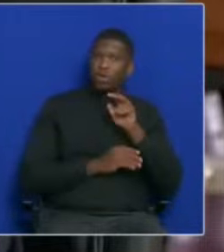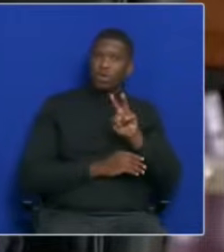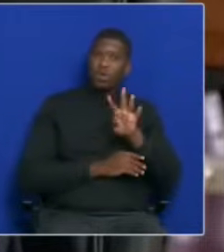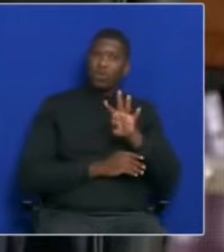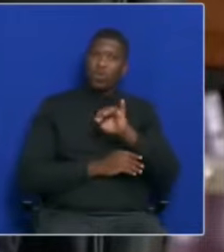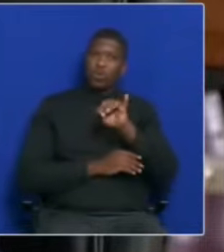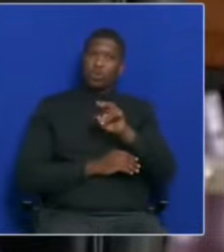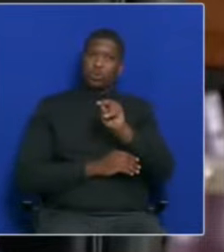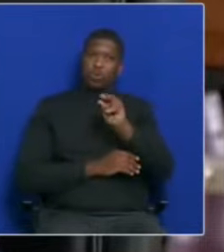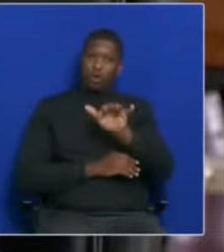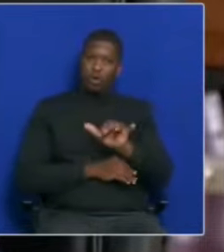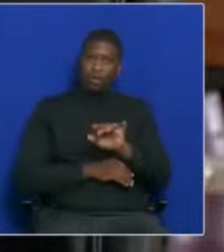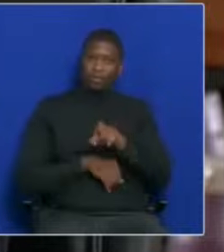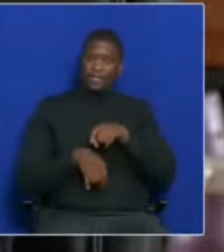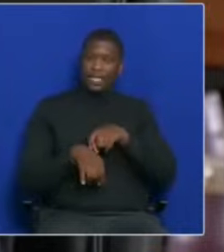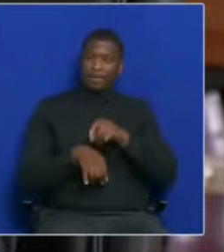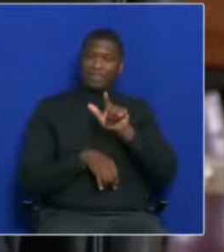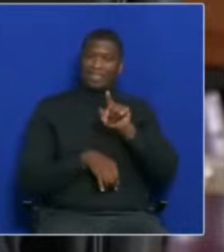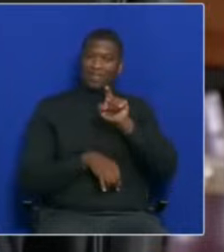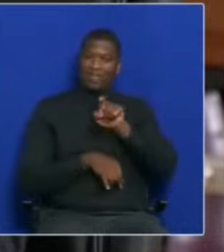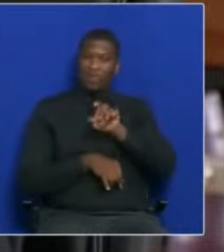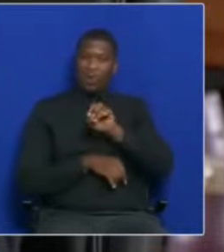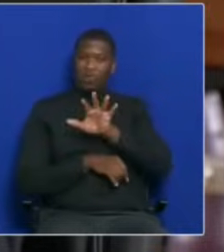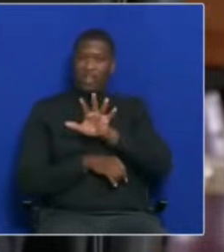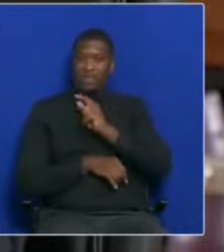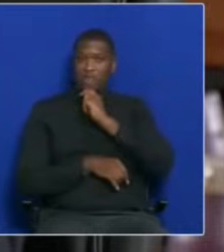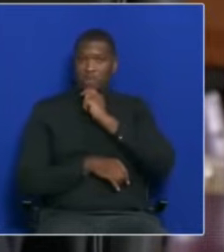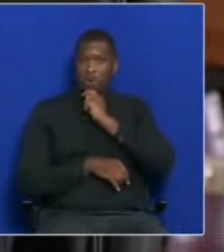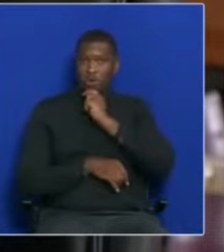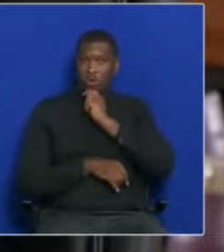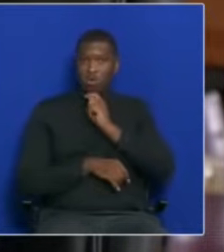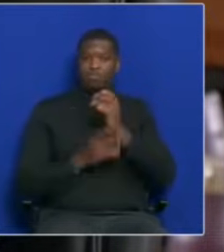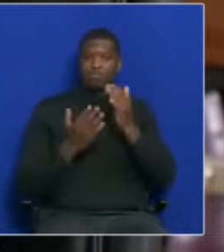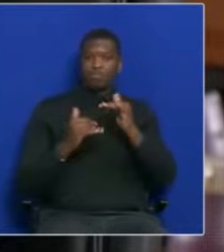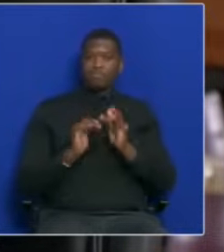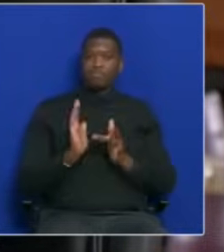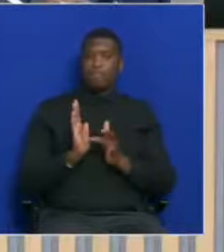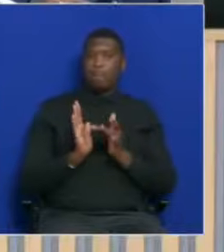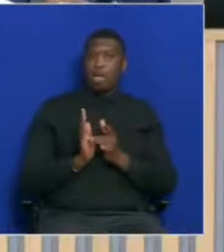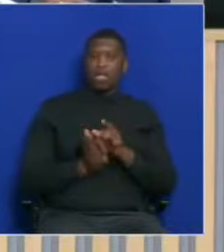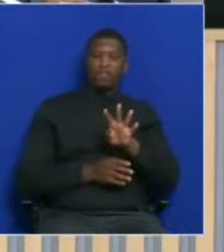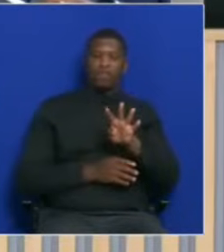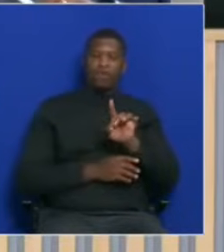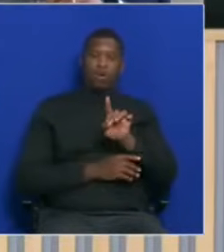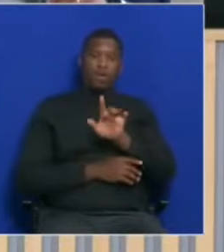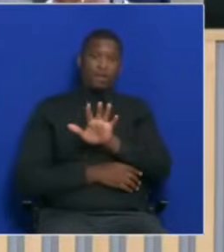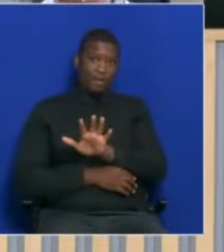7:05 a.m. At page 415,